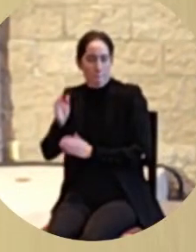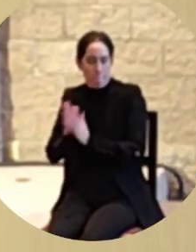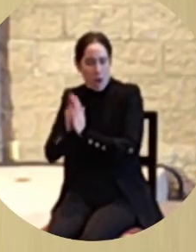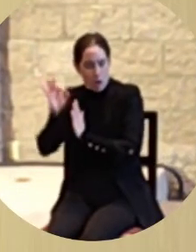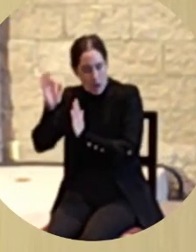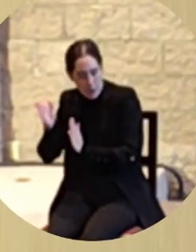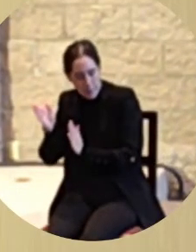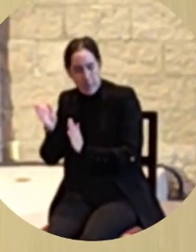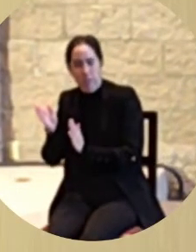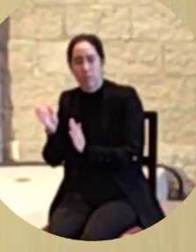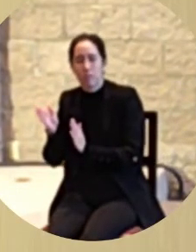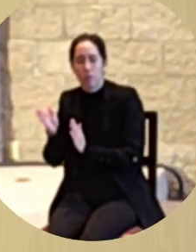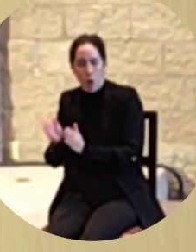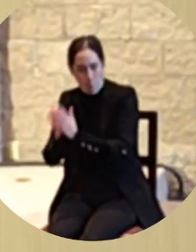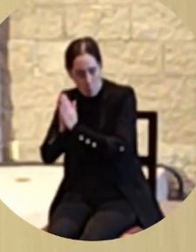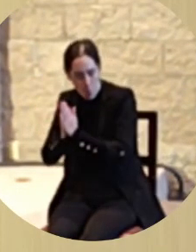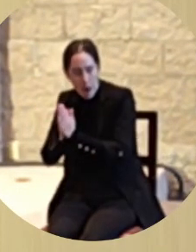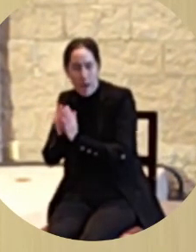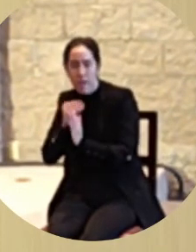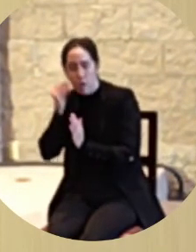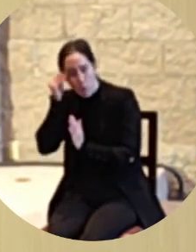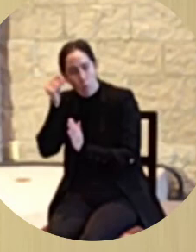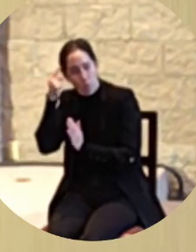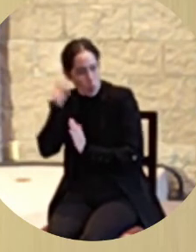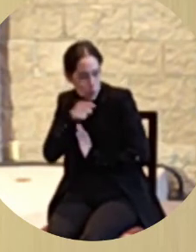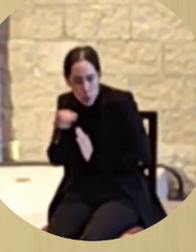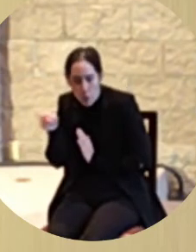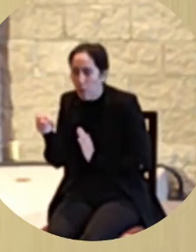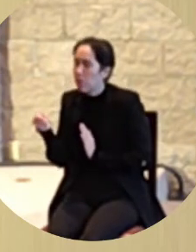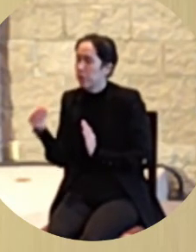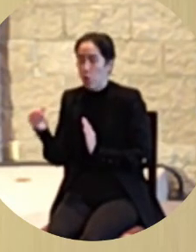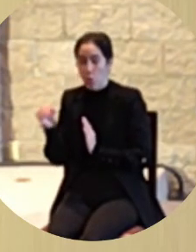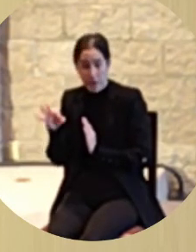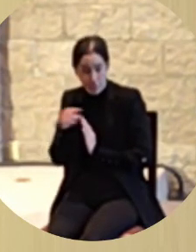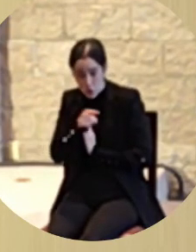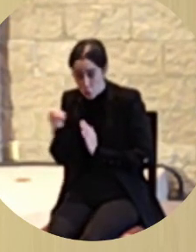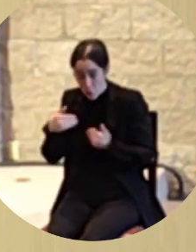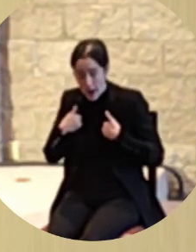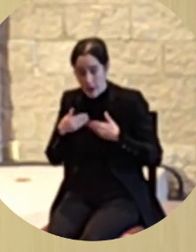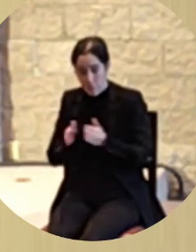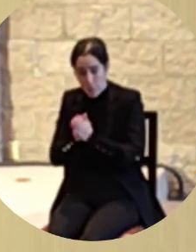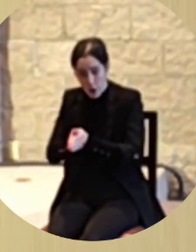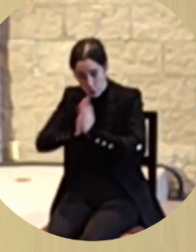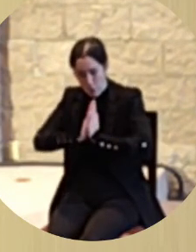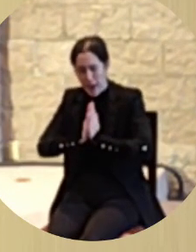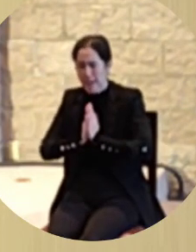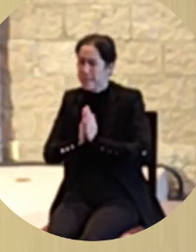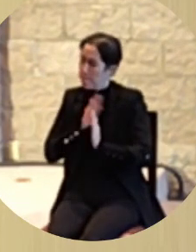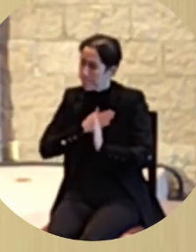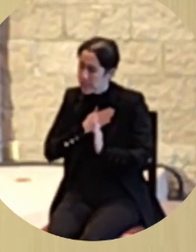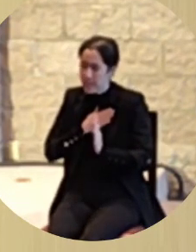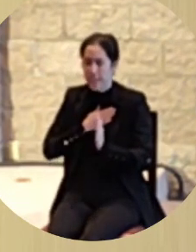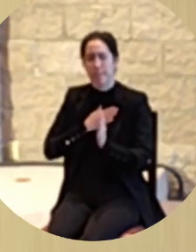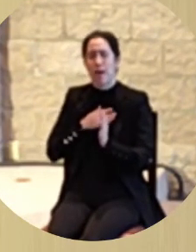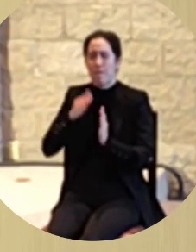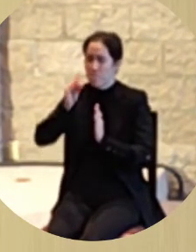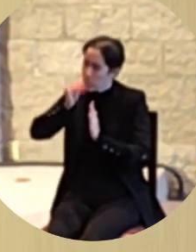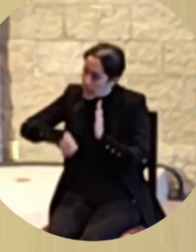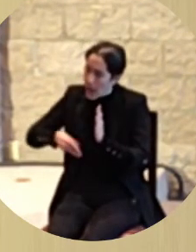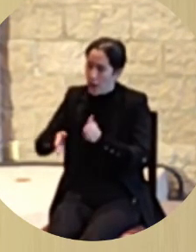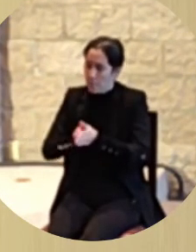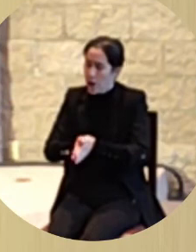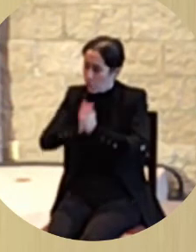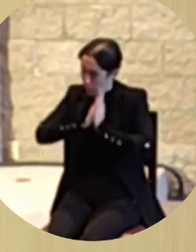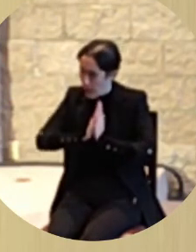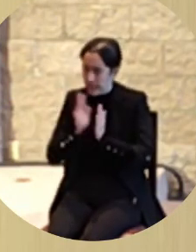So if you have a prayer request, by all means, go to our website, fill that out, that prayer request, and our prayer chaplains and our prayer ministry will be